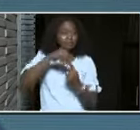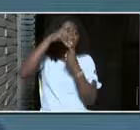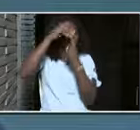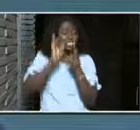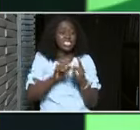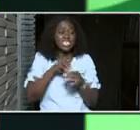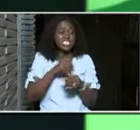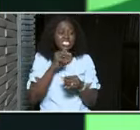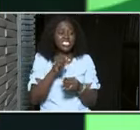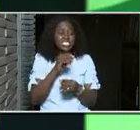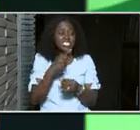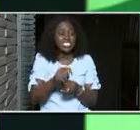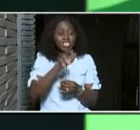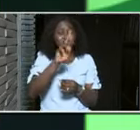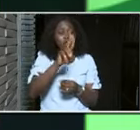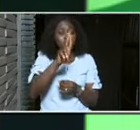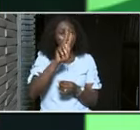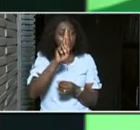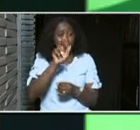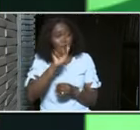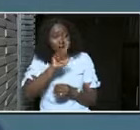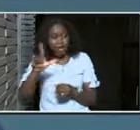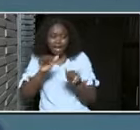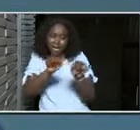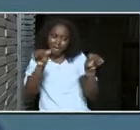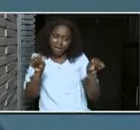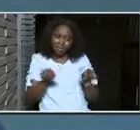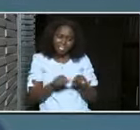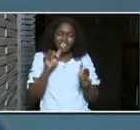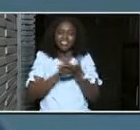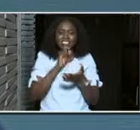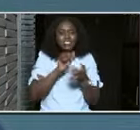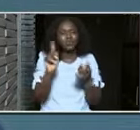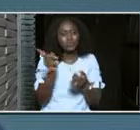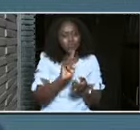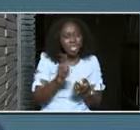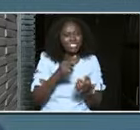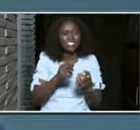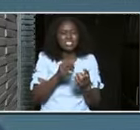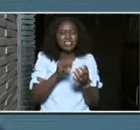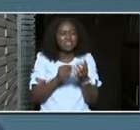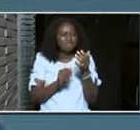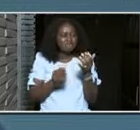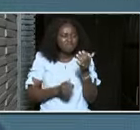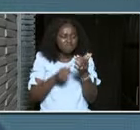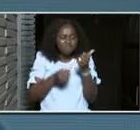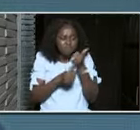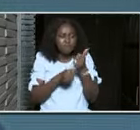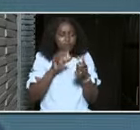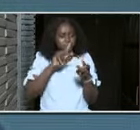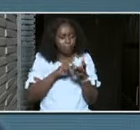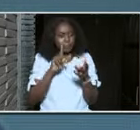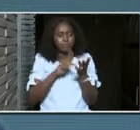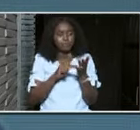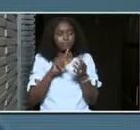rural areas? That's where, you know, the main problem is rural areas. Then